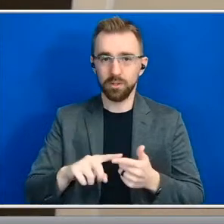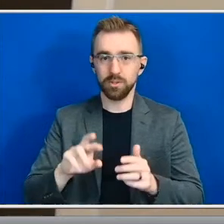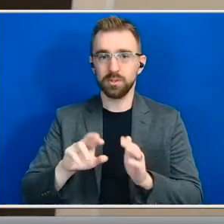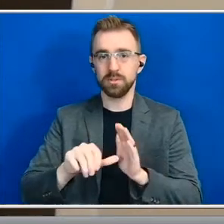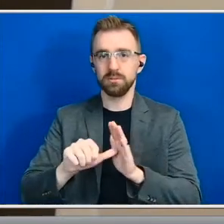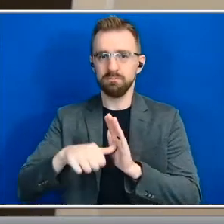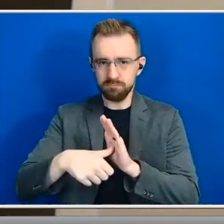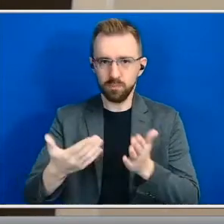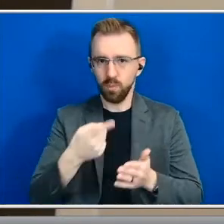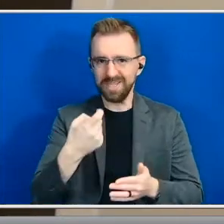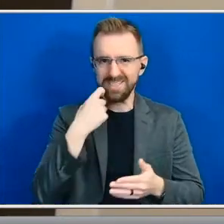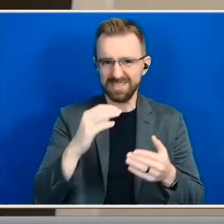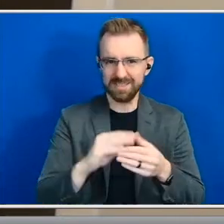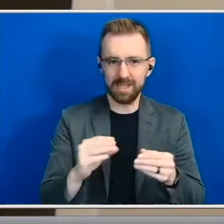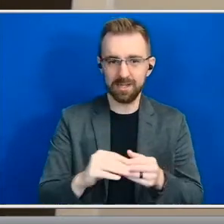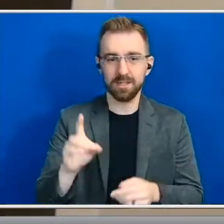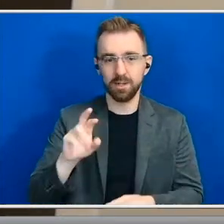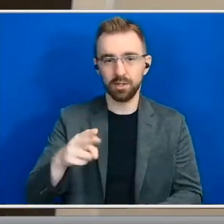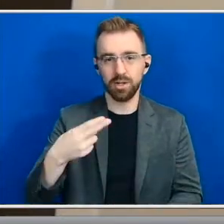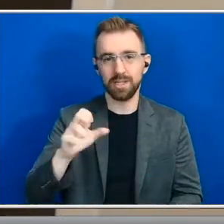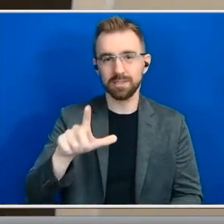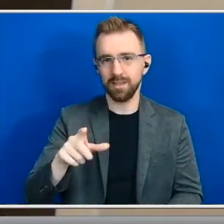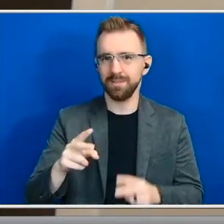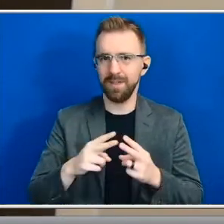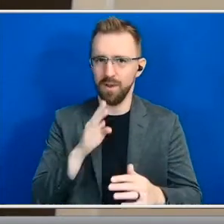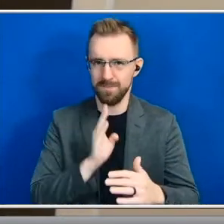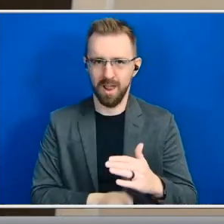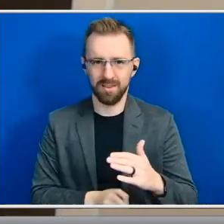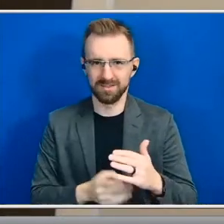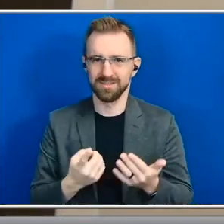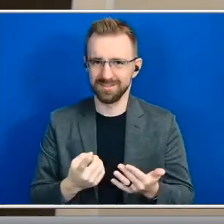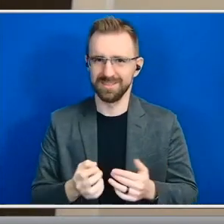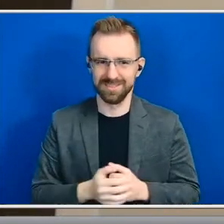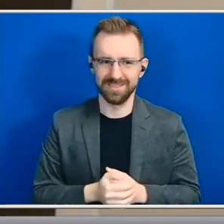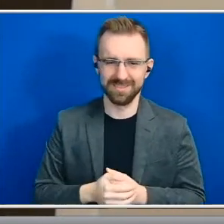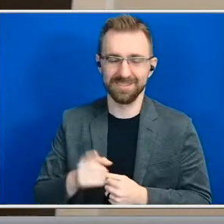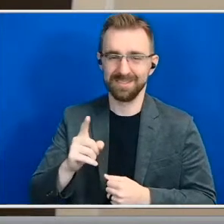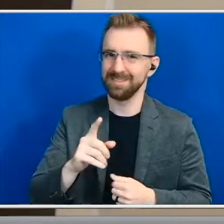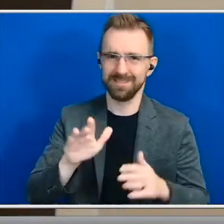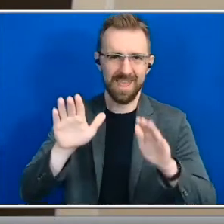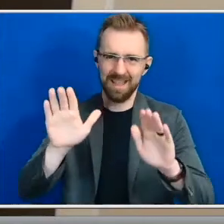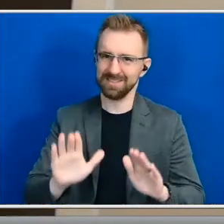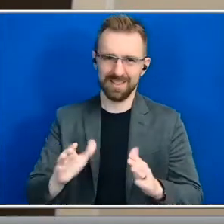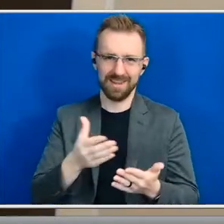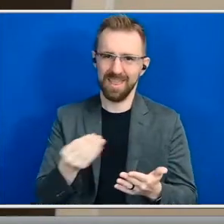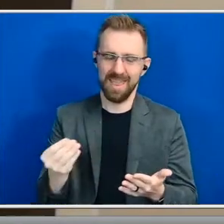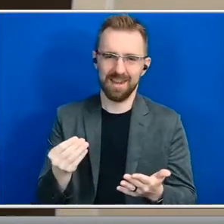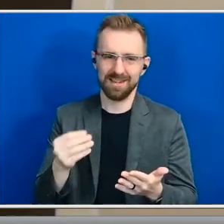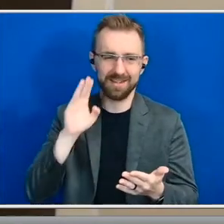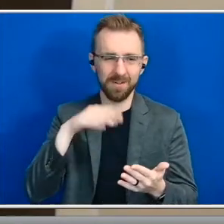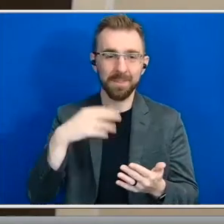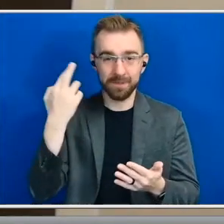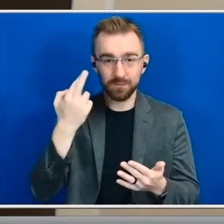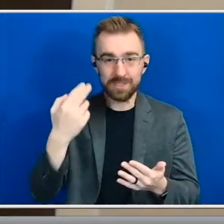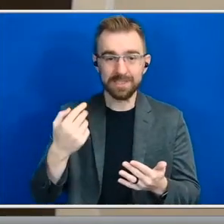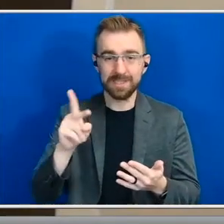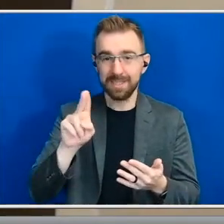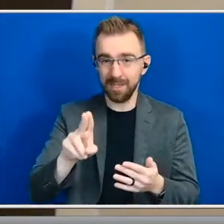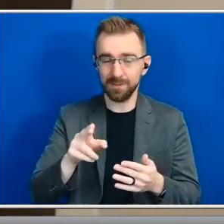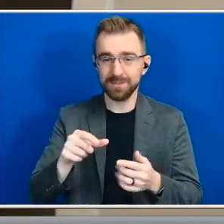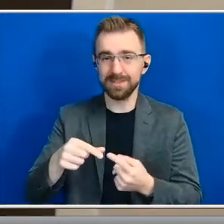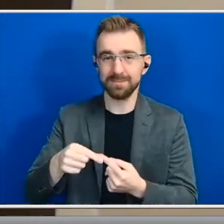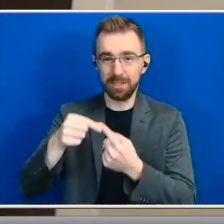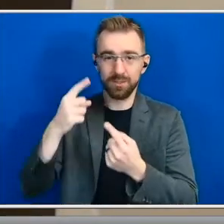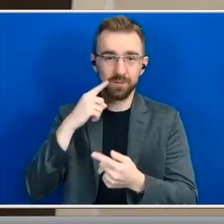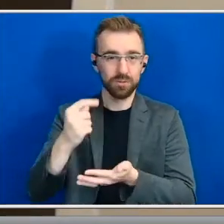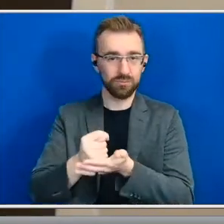said. Dr. Hessel is very modest. She's excellent. And, you know, there's a reason why KU is special for treating these